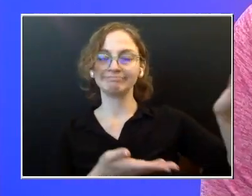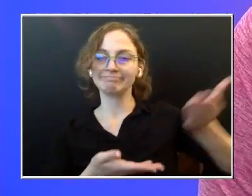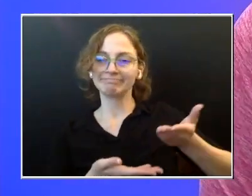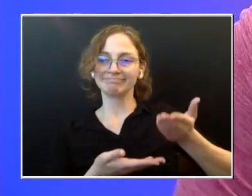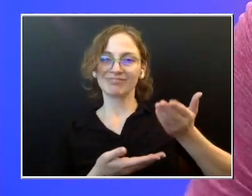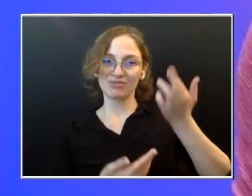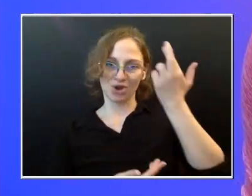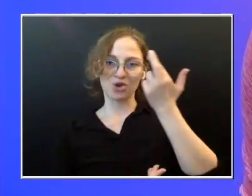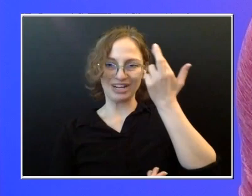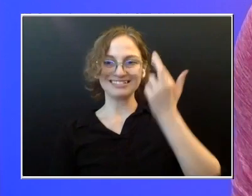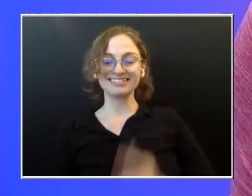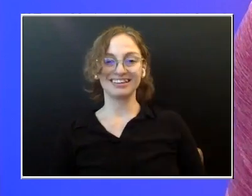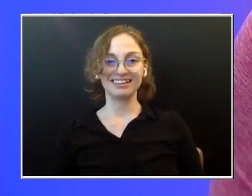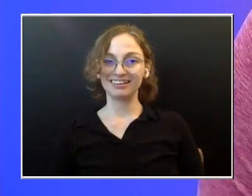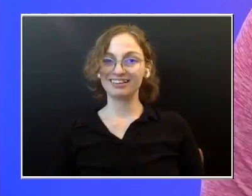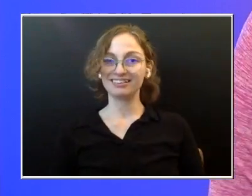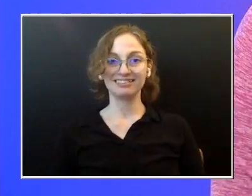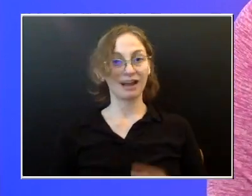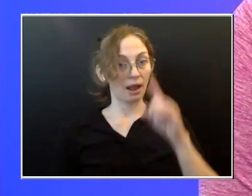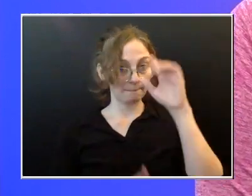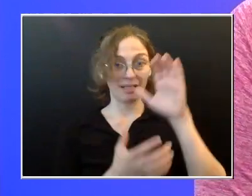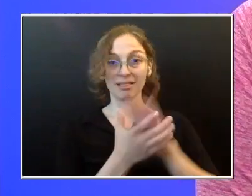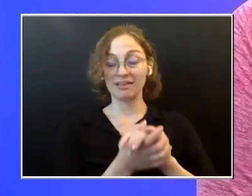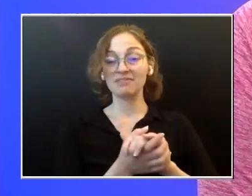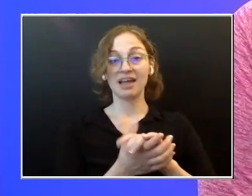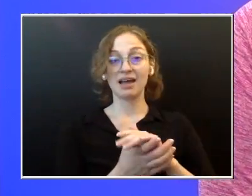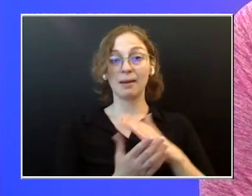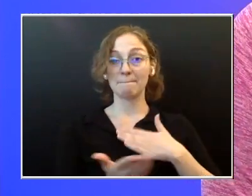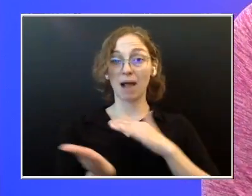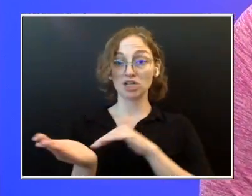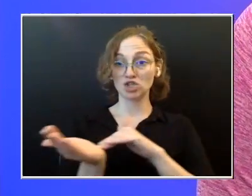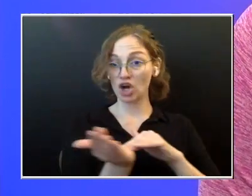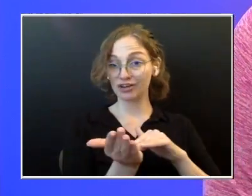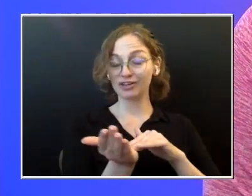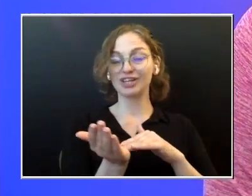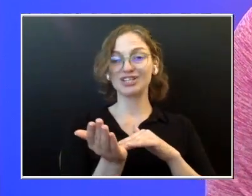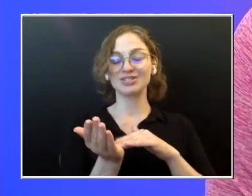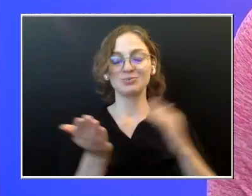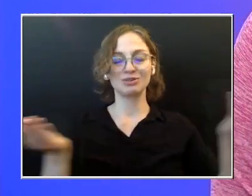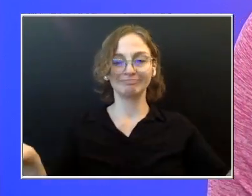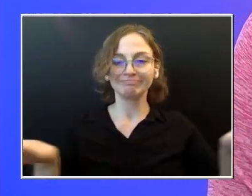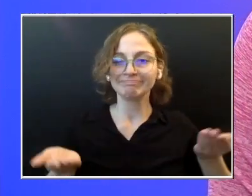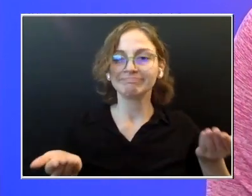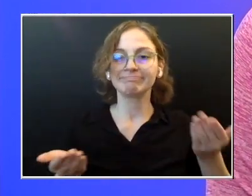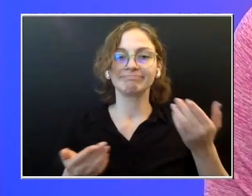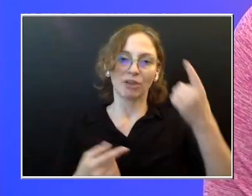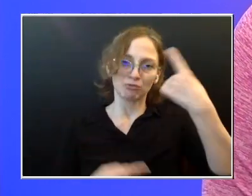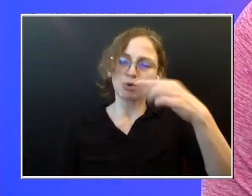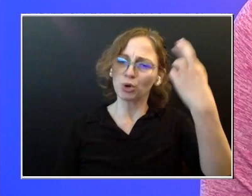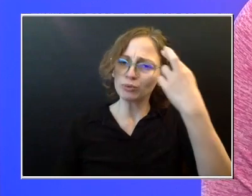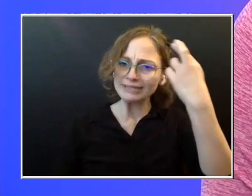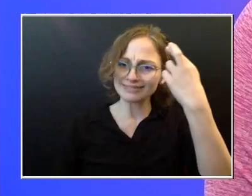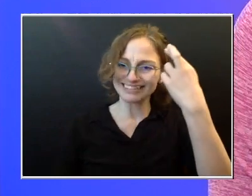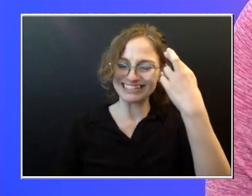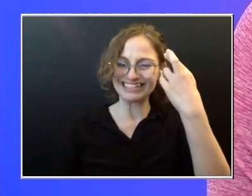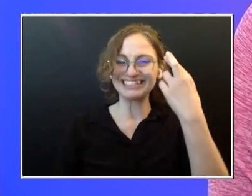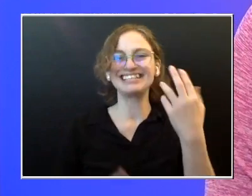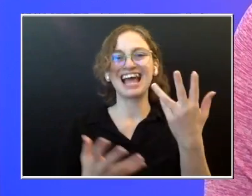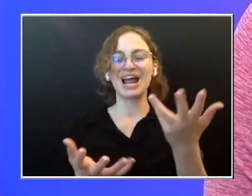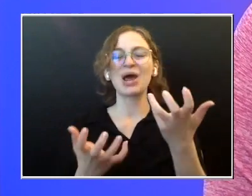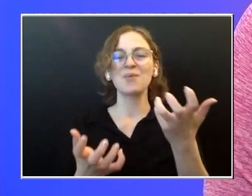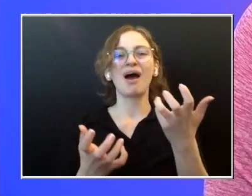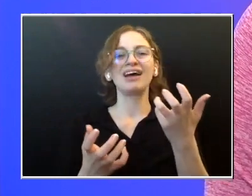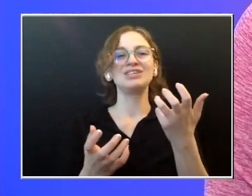believe that. My doctors, they were put into my path for a reason, and I want to be able to give as much as I can back